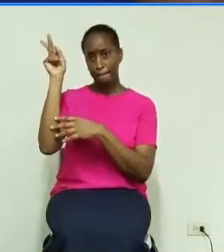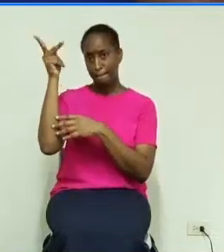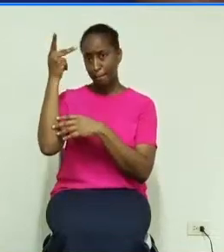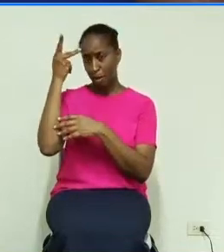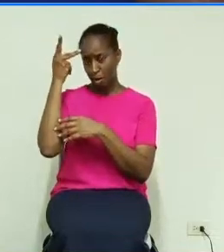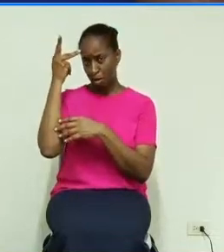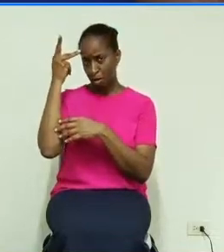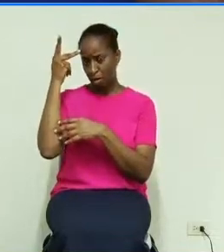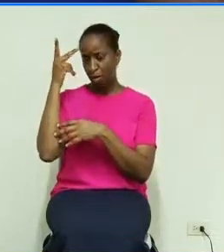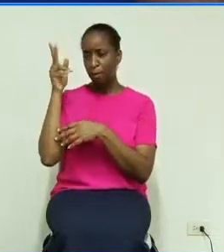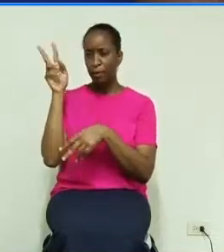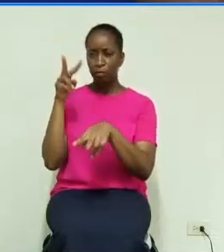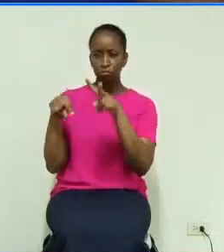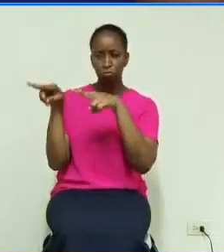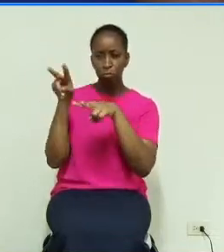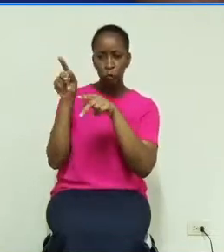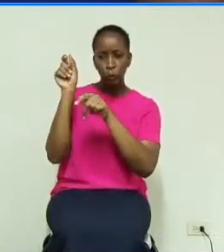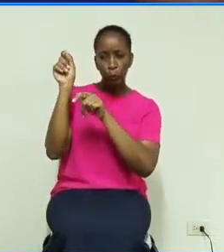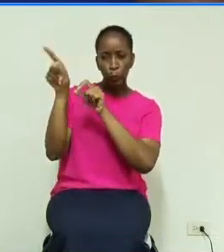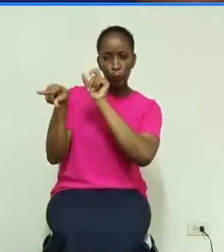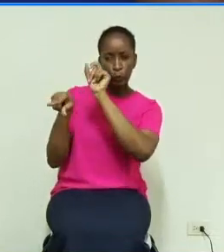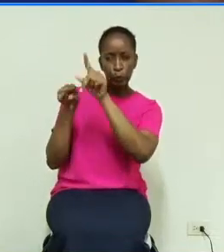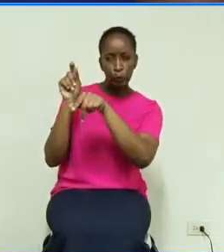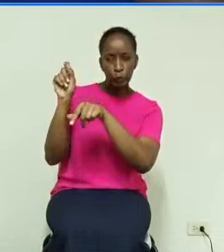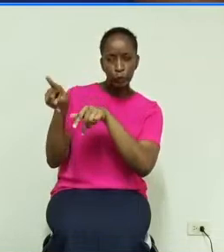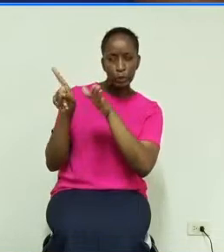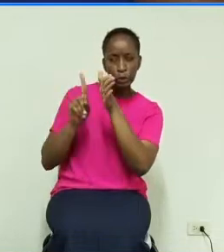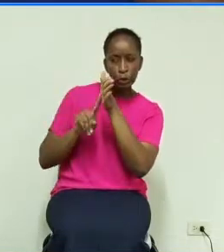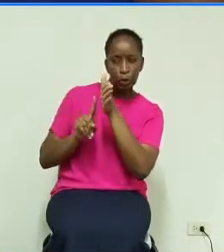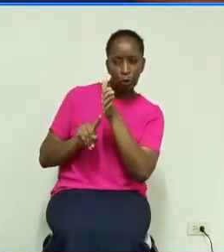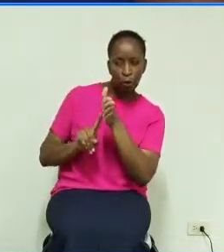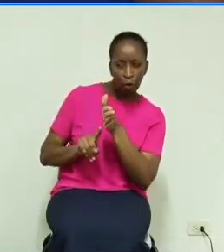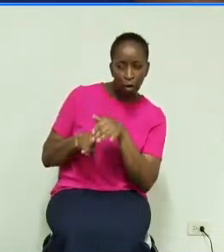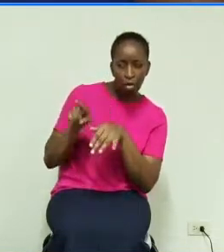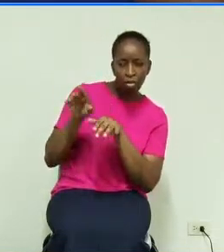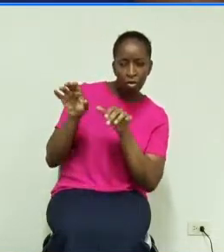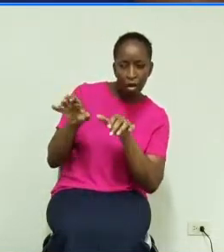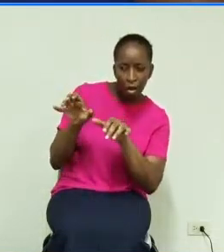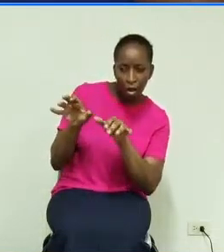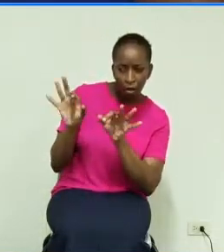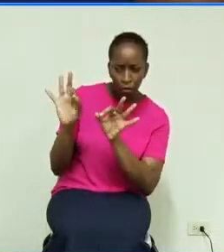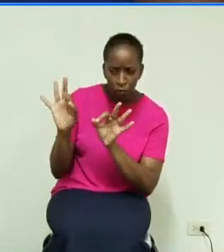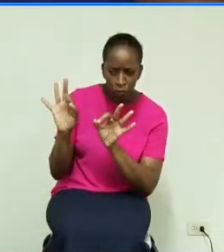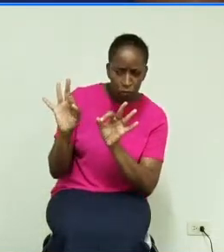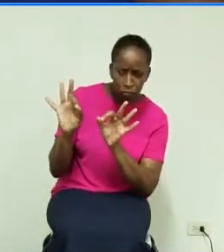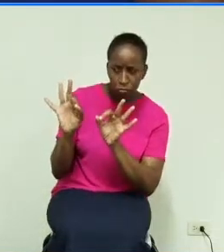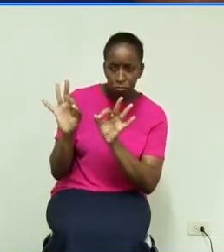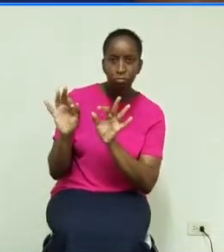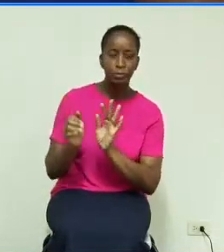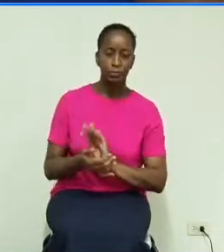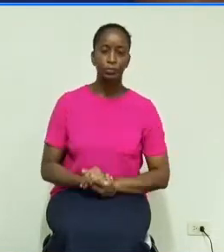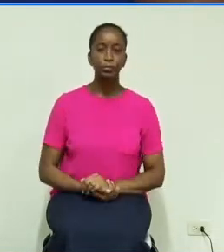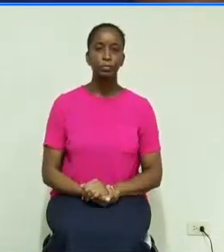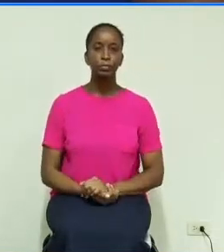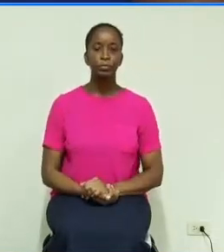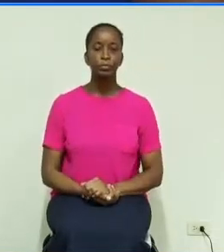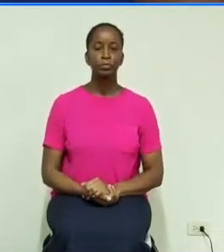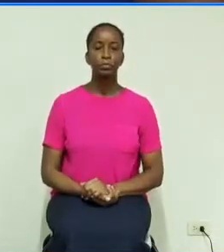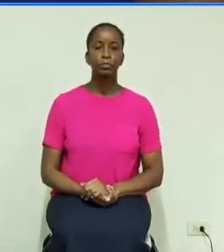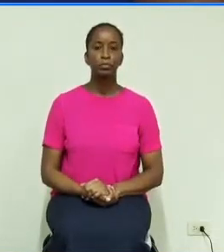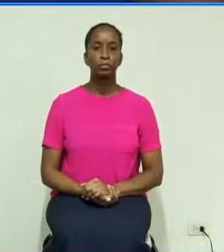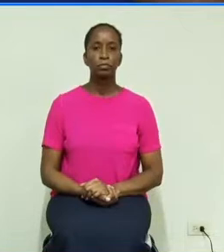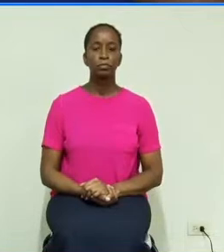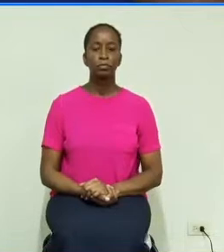I said I do not have the brain to give you the quotas and the percentages. But if we take example from